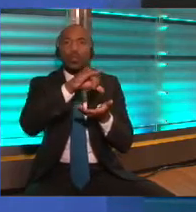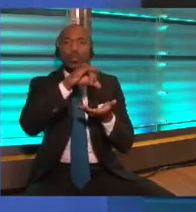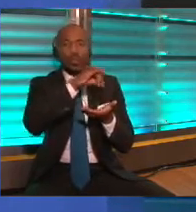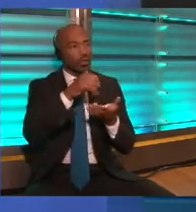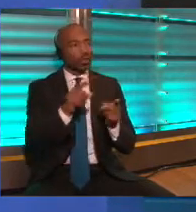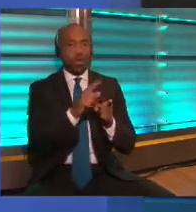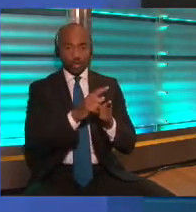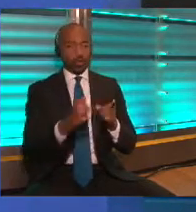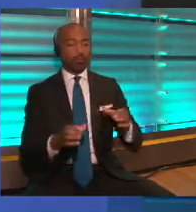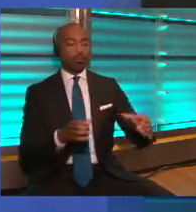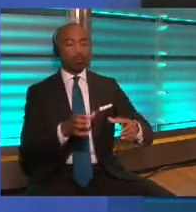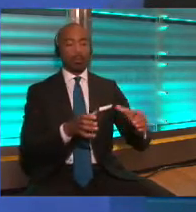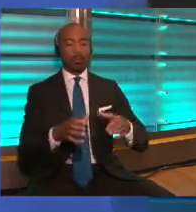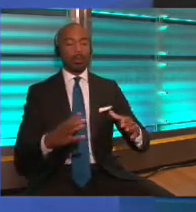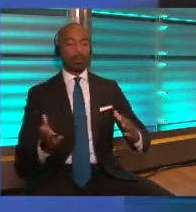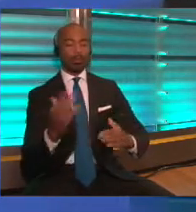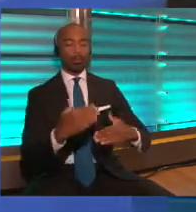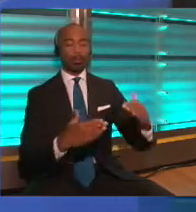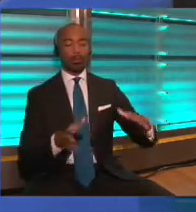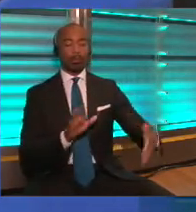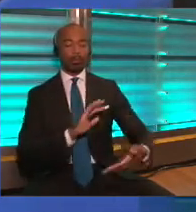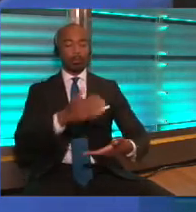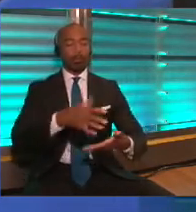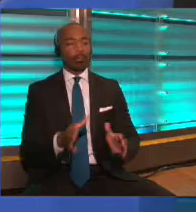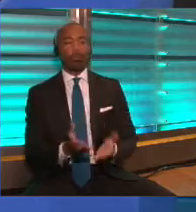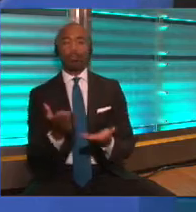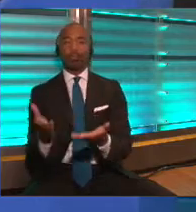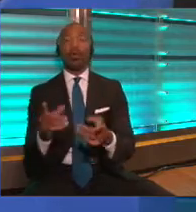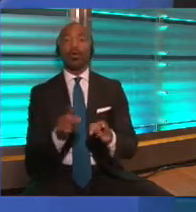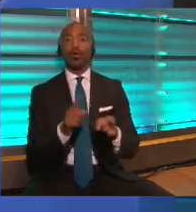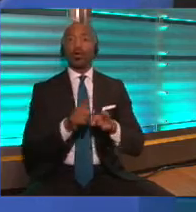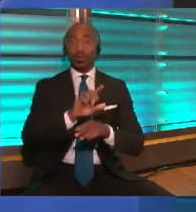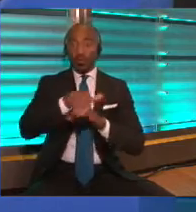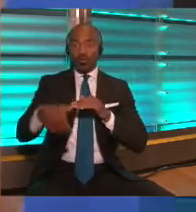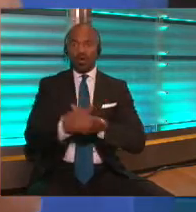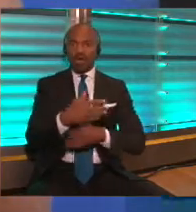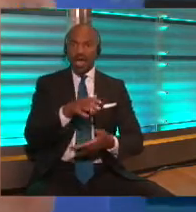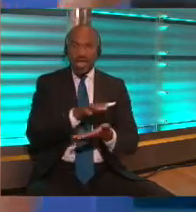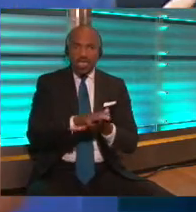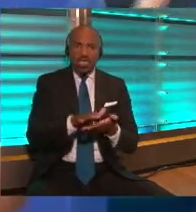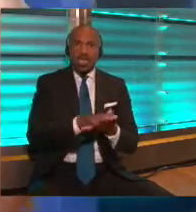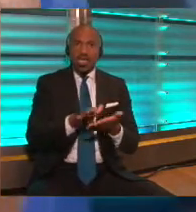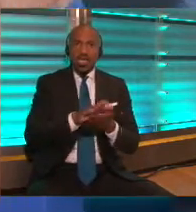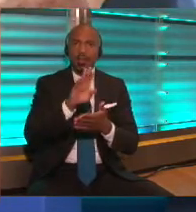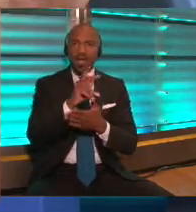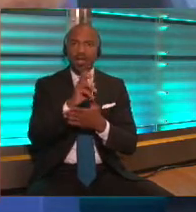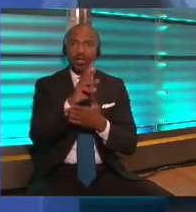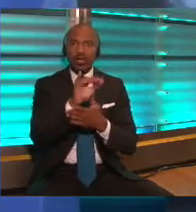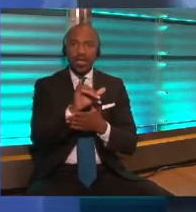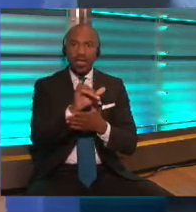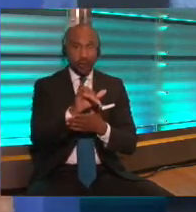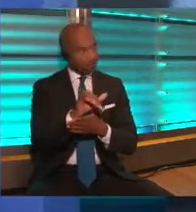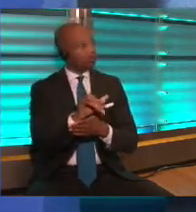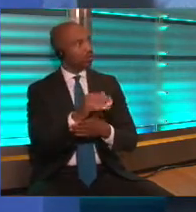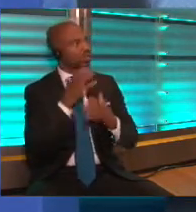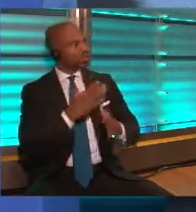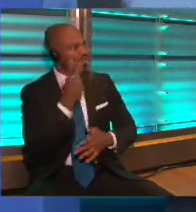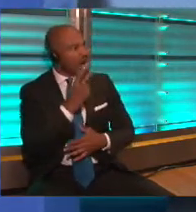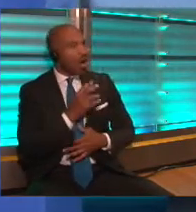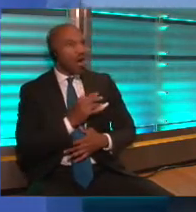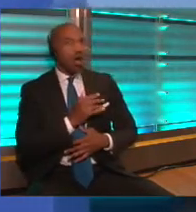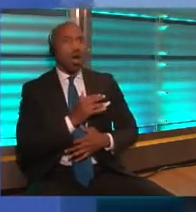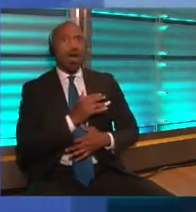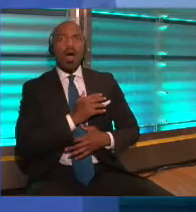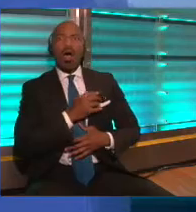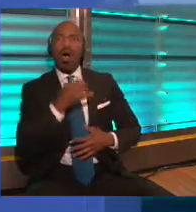know, staying to the end of the night, cleaning the entire bakery. And I think our customers, they saw that, they saw the passion behind it, and it really